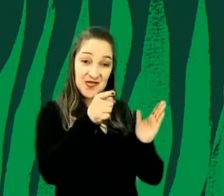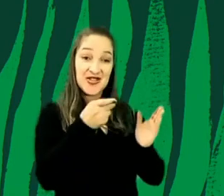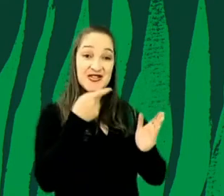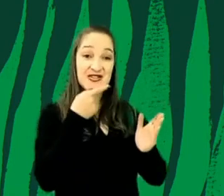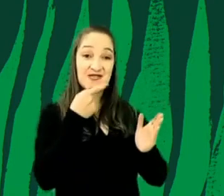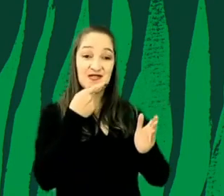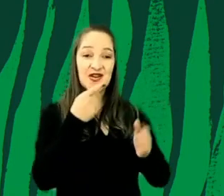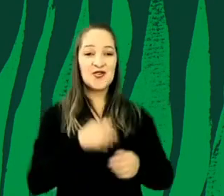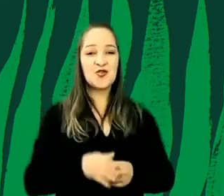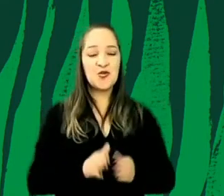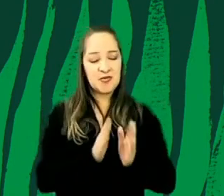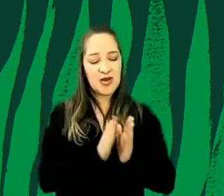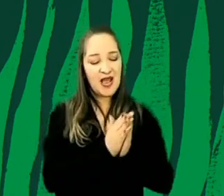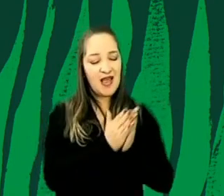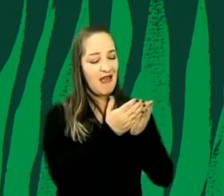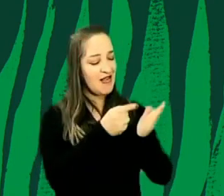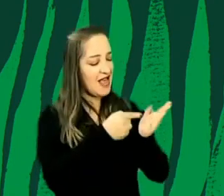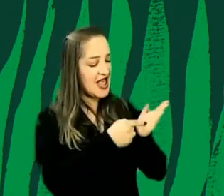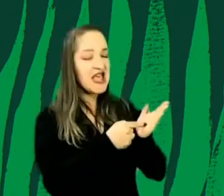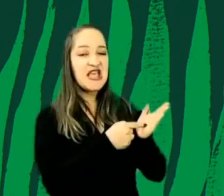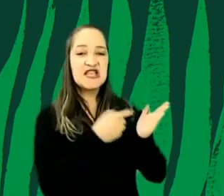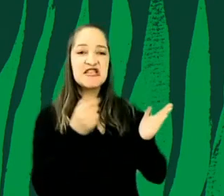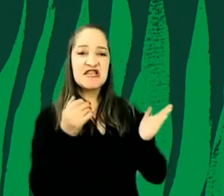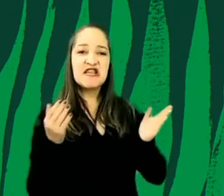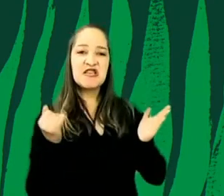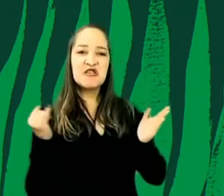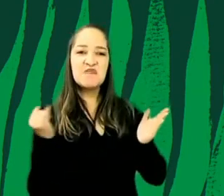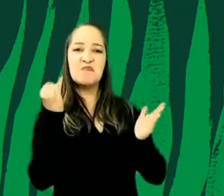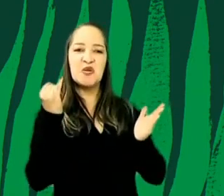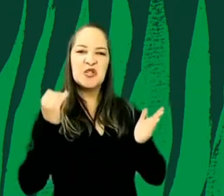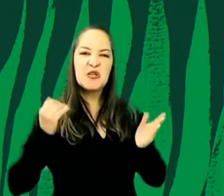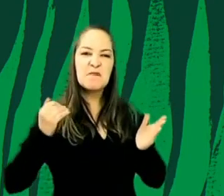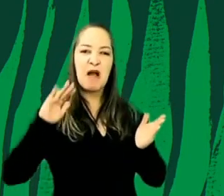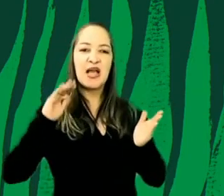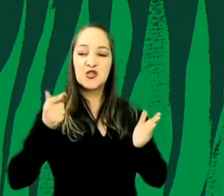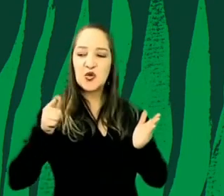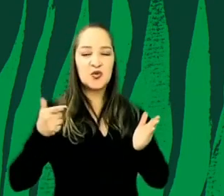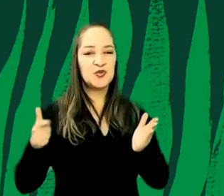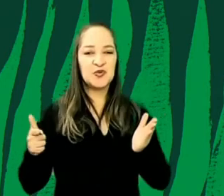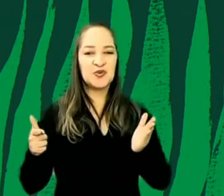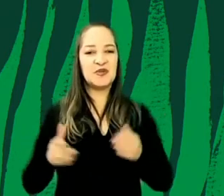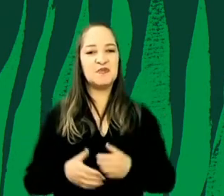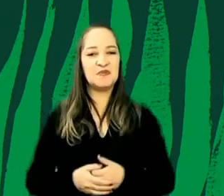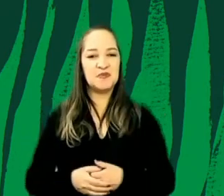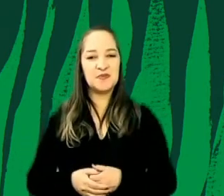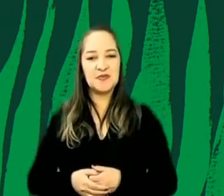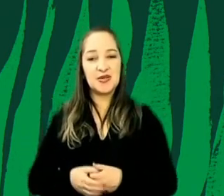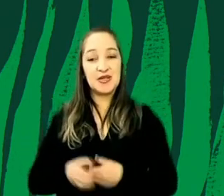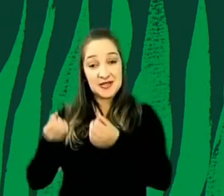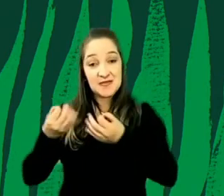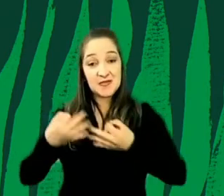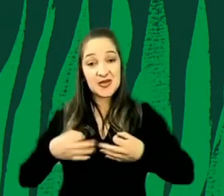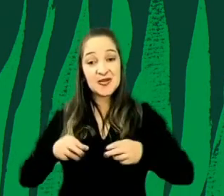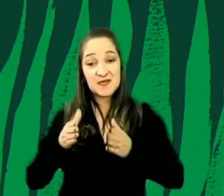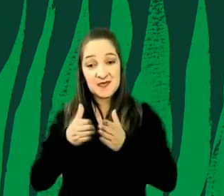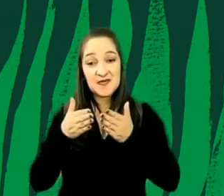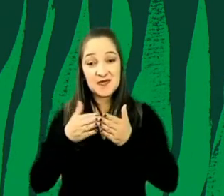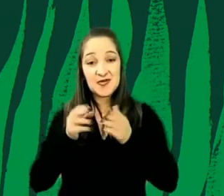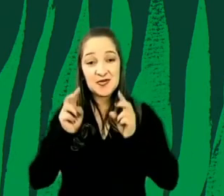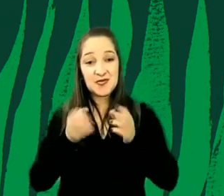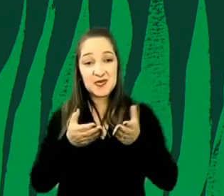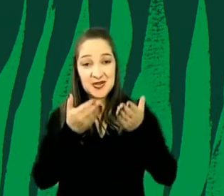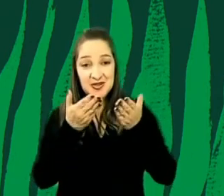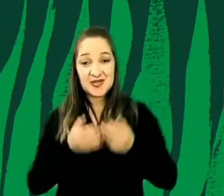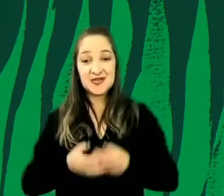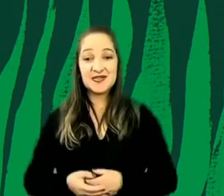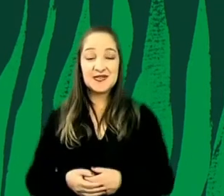Zora Neale Hurston's book. Tell the Brazilian audience about the importance of Zora Neale Hurston for the Brazilian people and the American people.